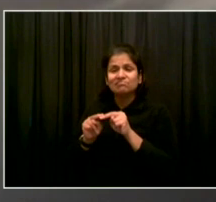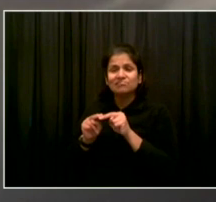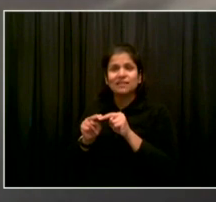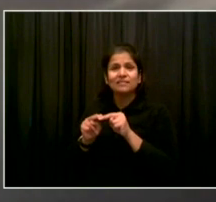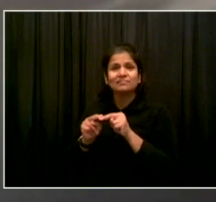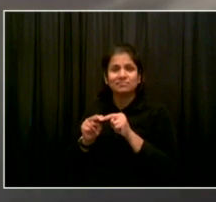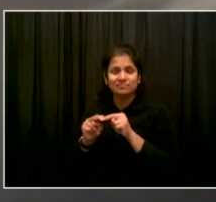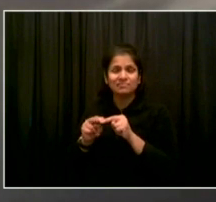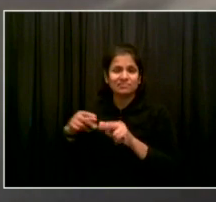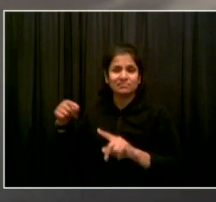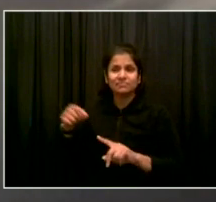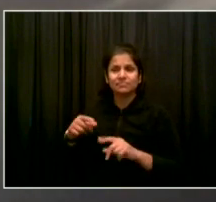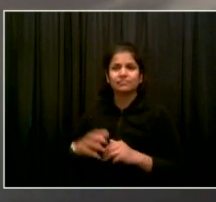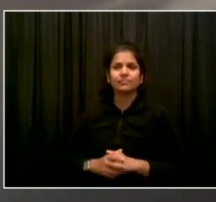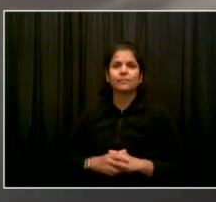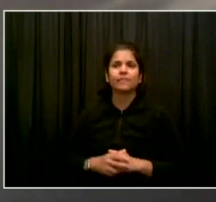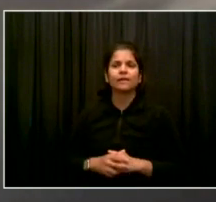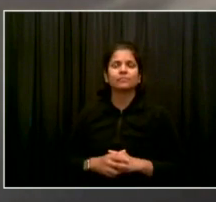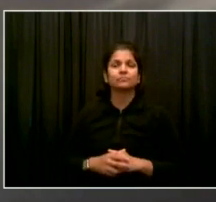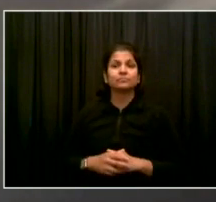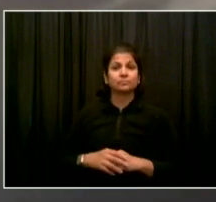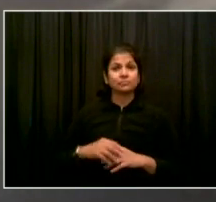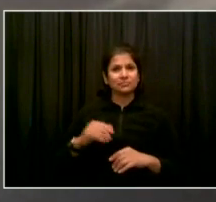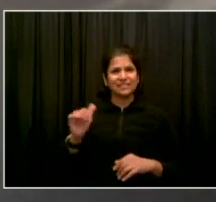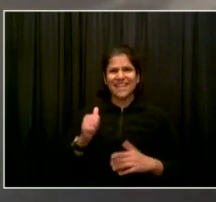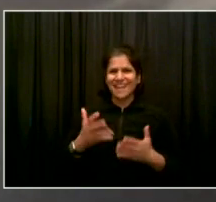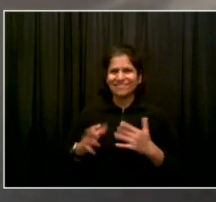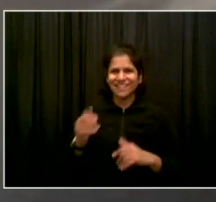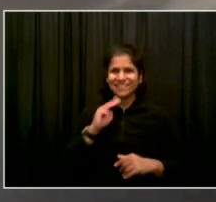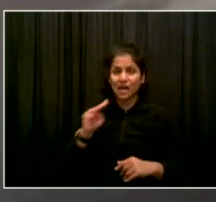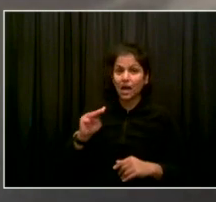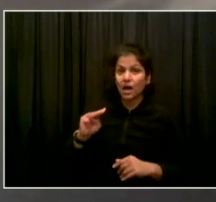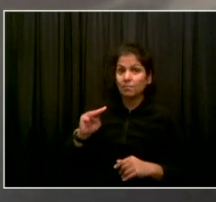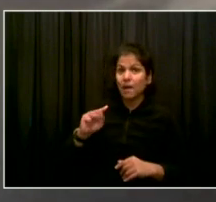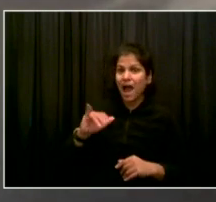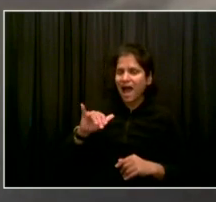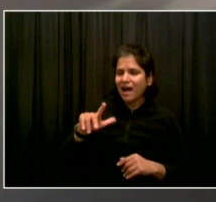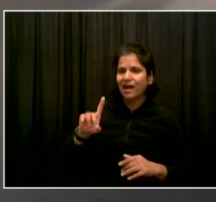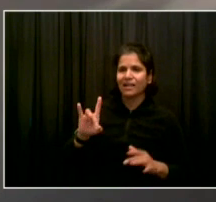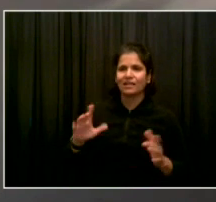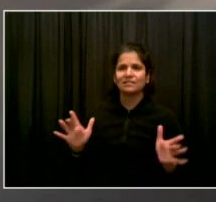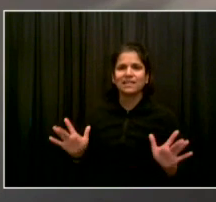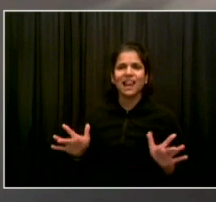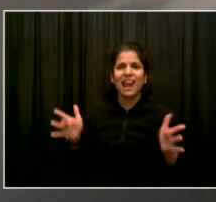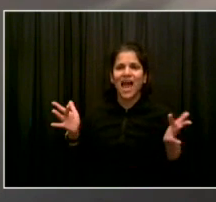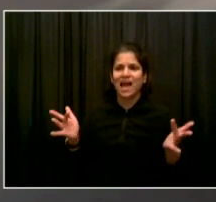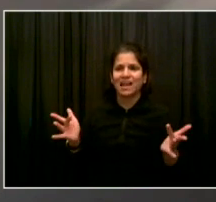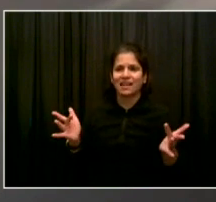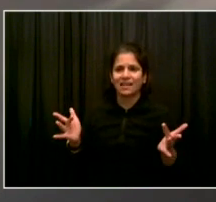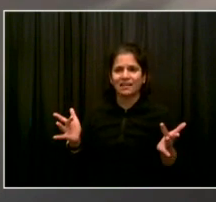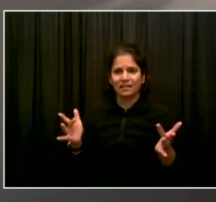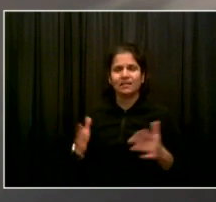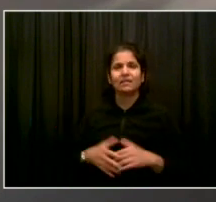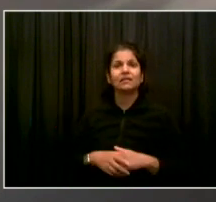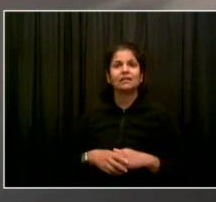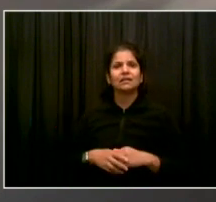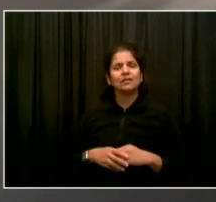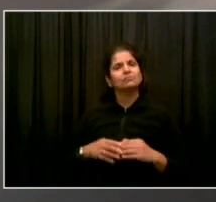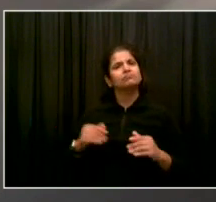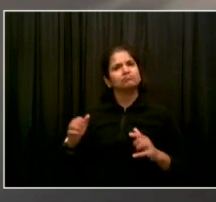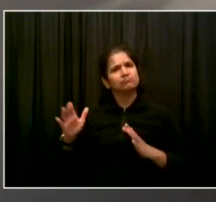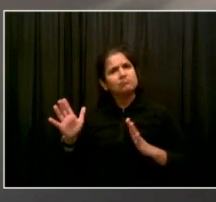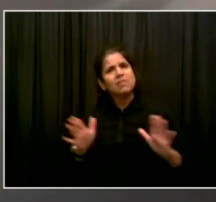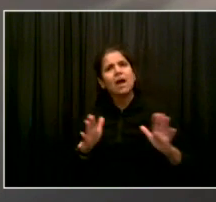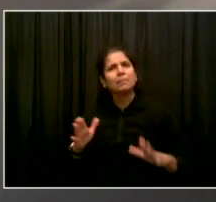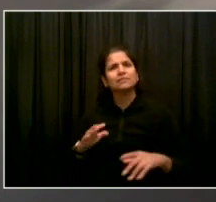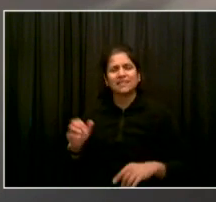hospitalization, mild increase. A lot of the preparation that I'm working on is not because I'm worried about a